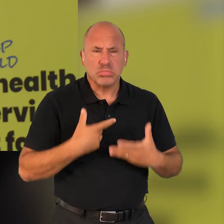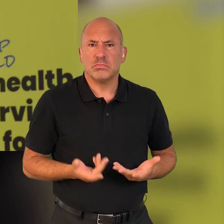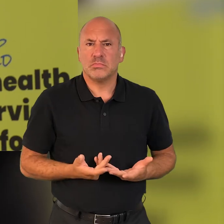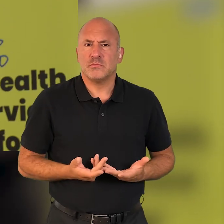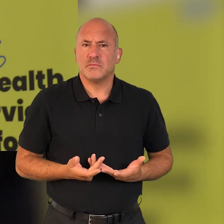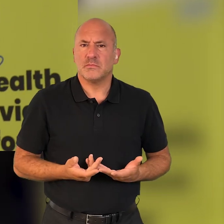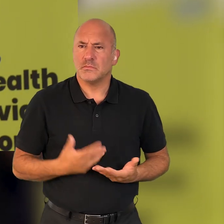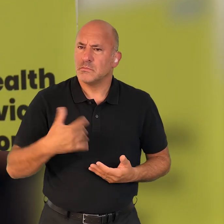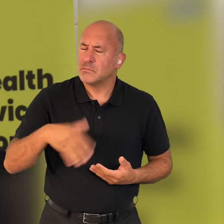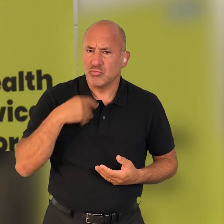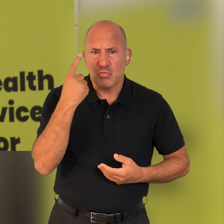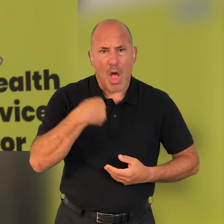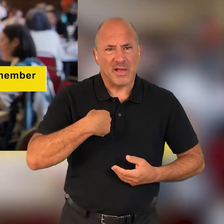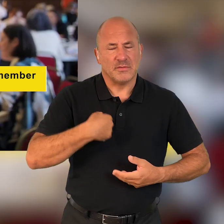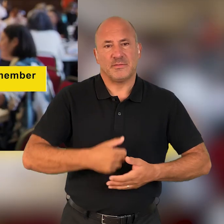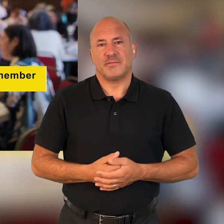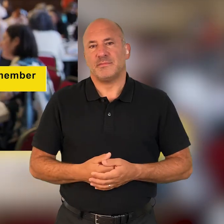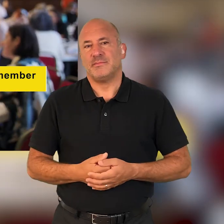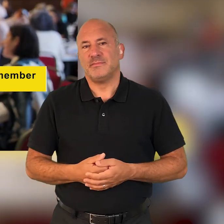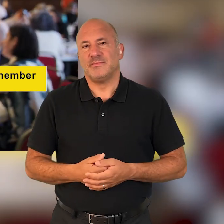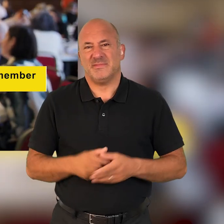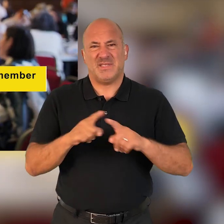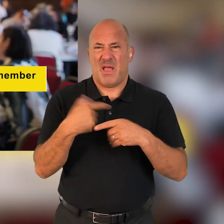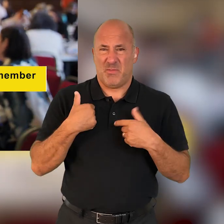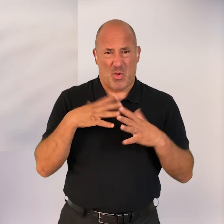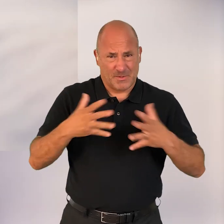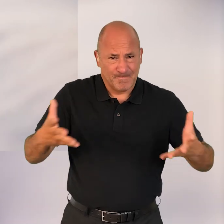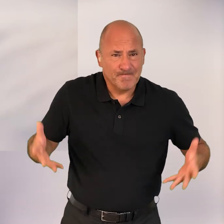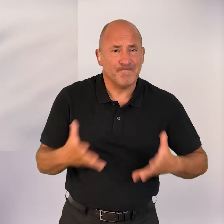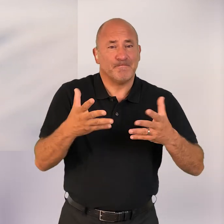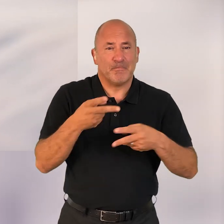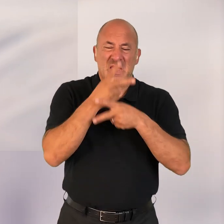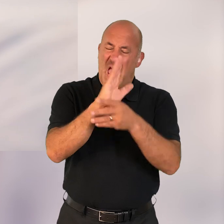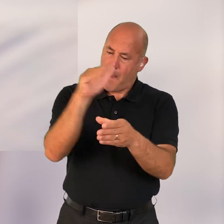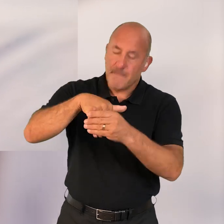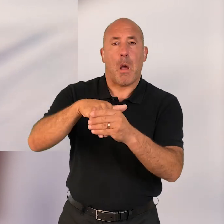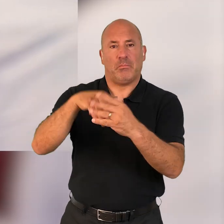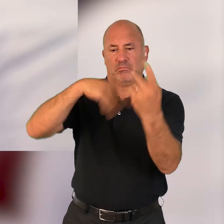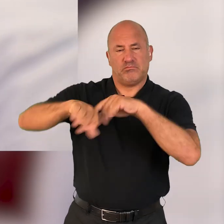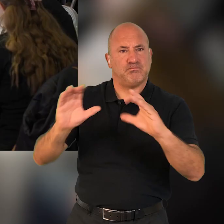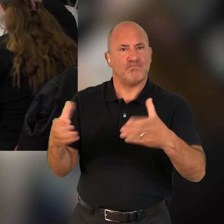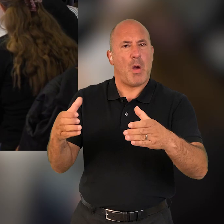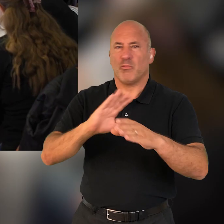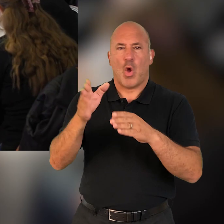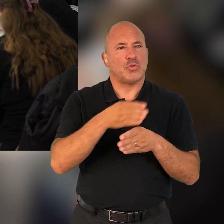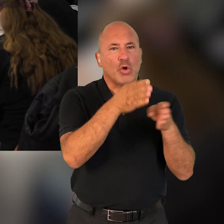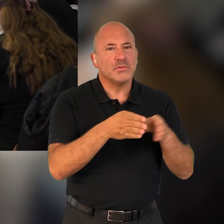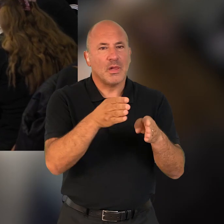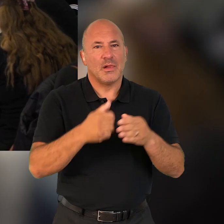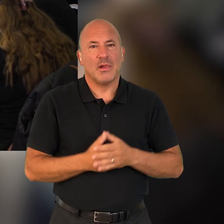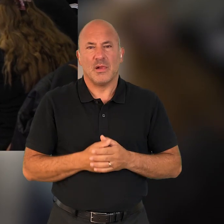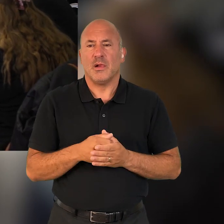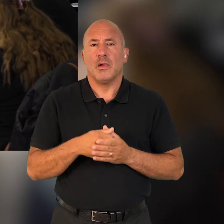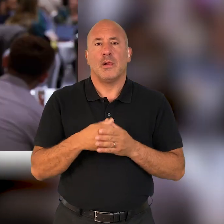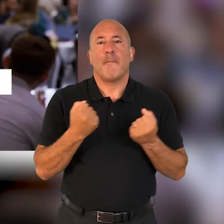the general practitioner and present to the emergency department, and I'm quite keen to promote keeping the care within the